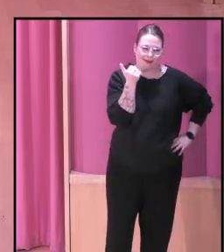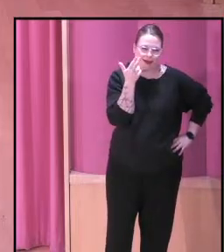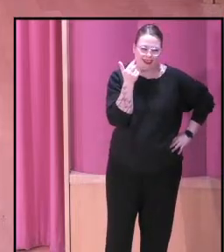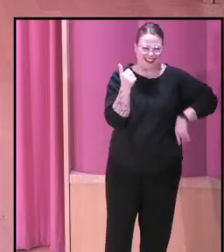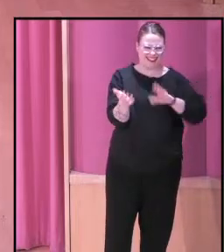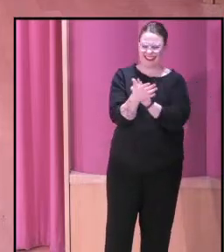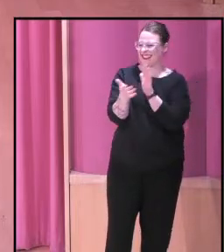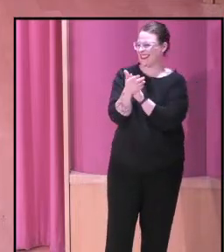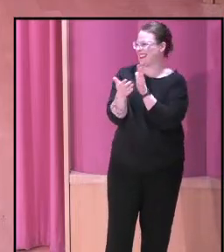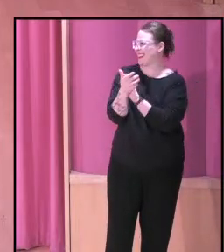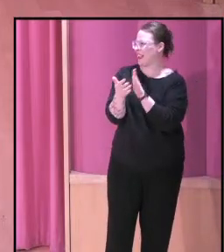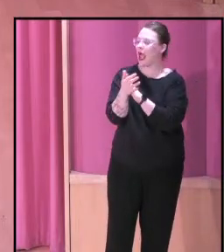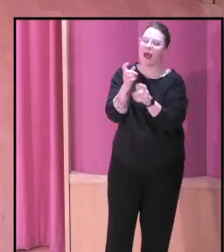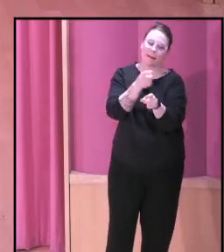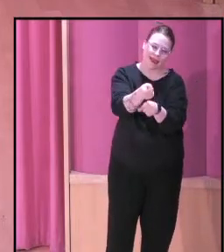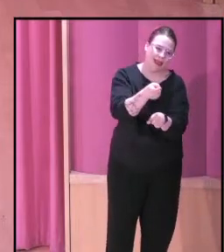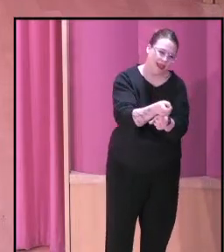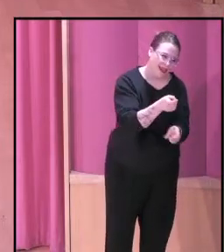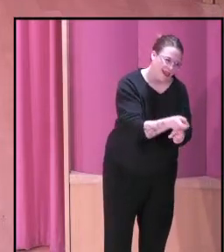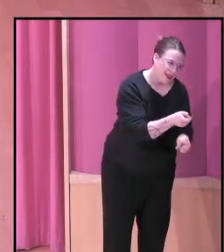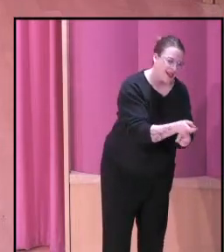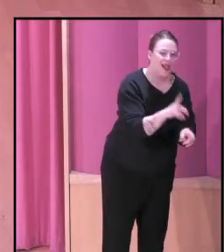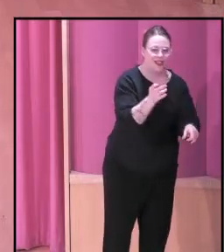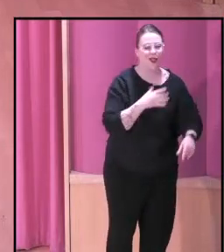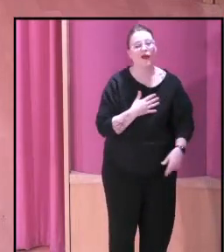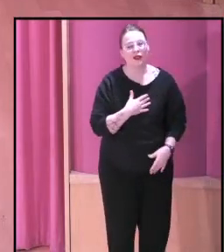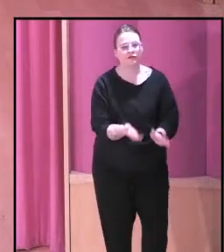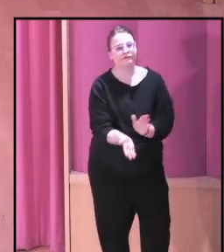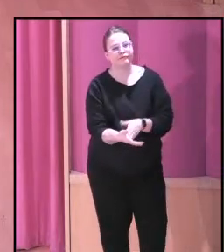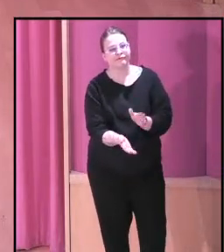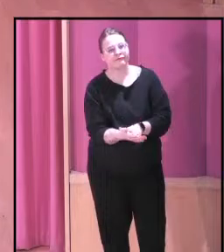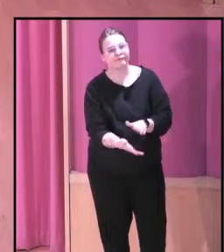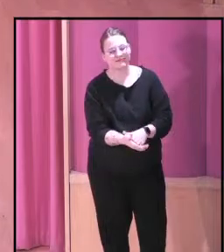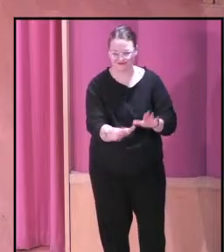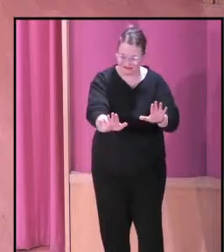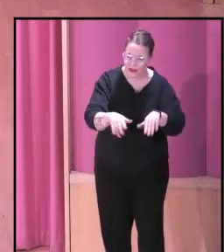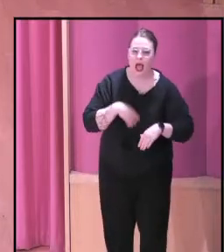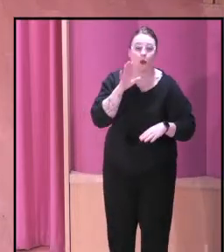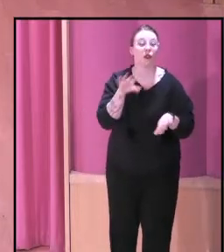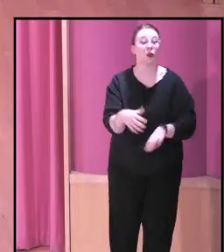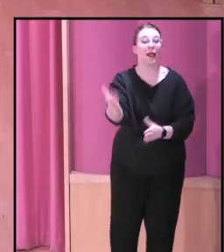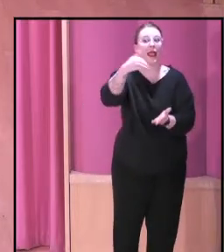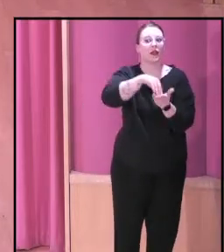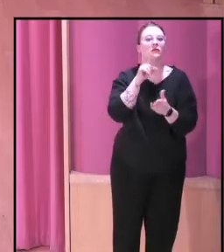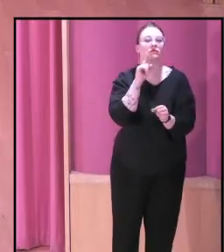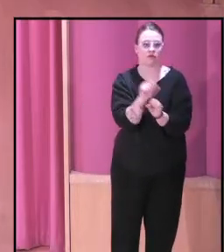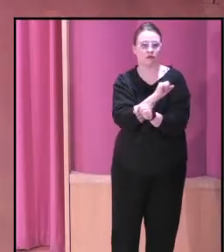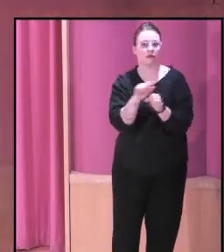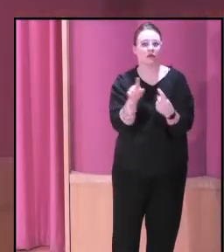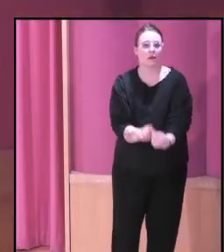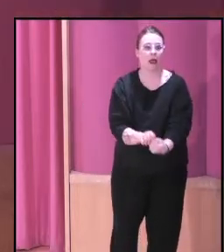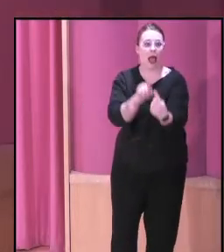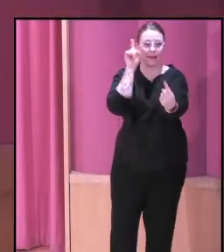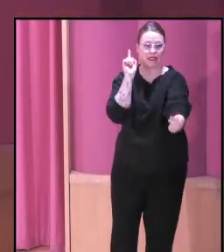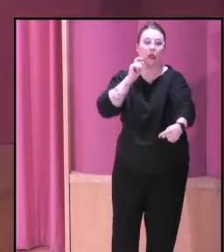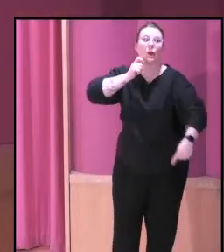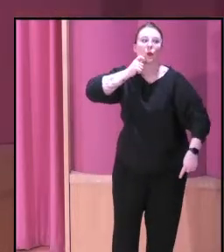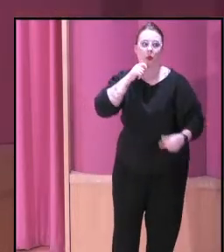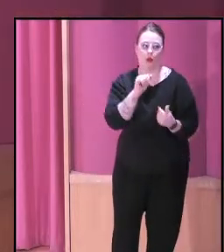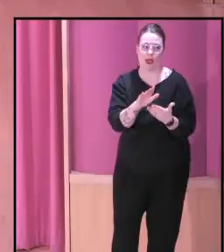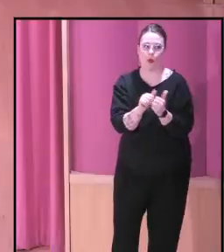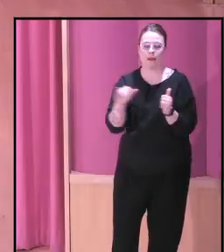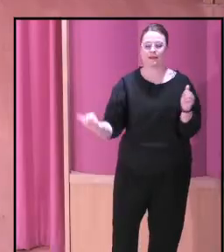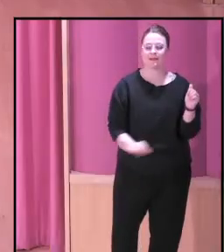I'm just kidding. That was a joke. I appreciate the pity applause, but I'm going to do it again, this time for real, this time the cool way, with